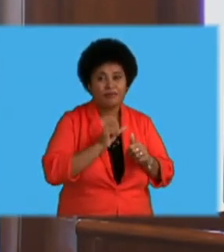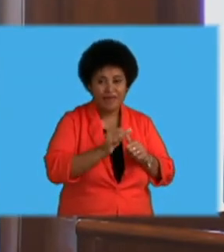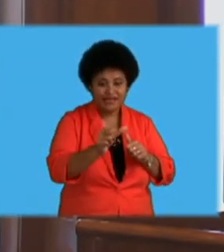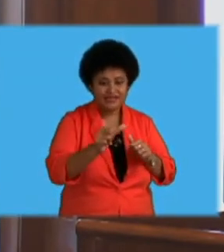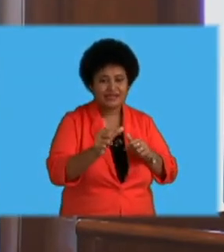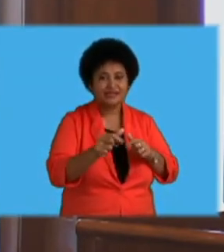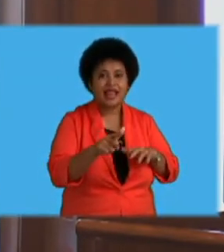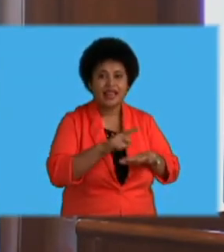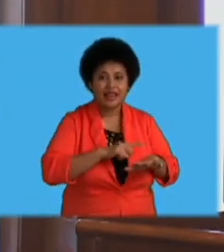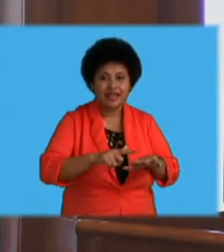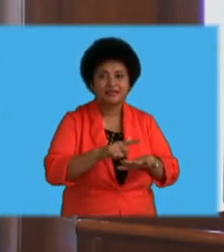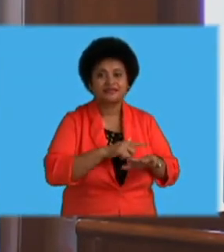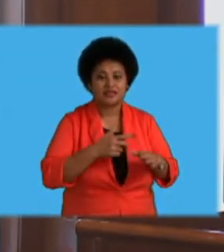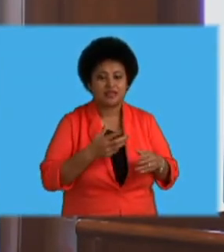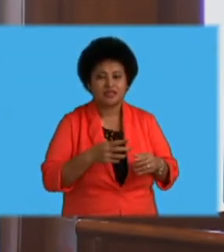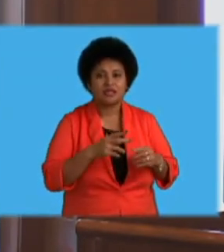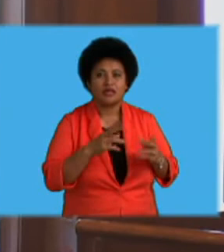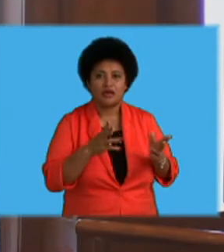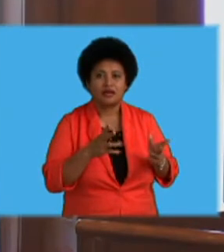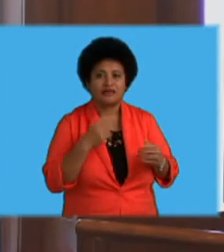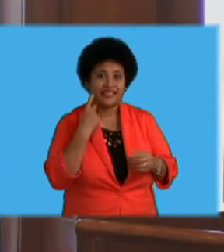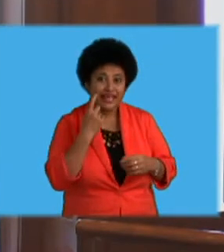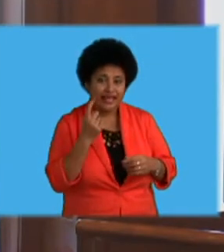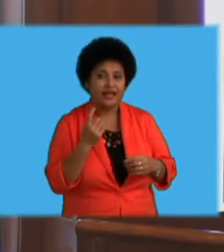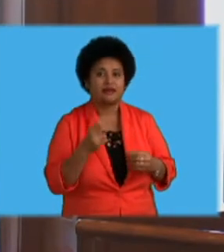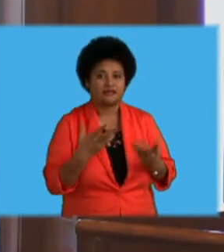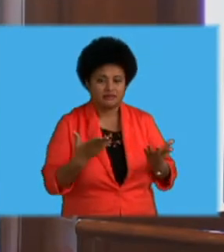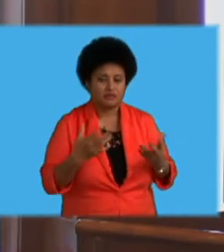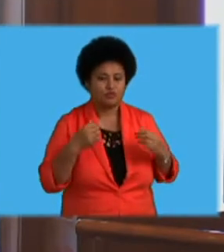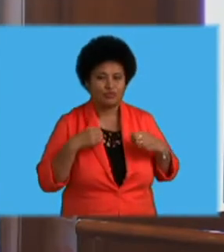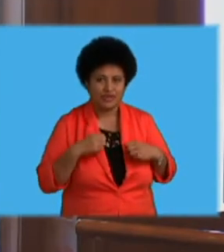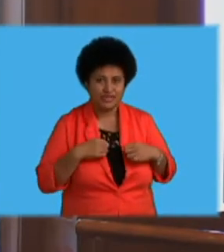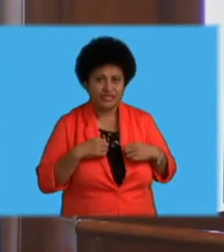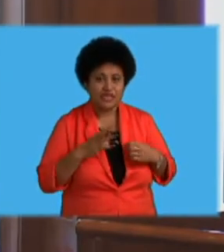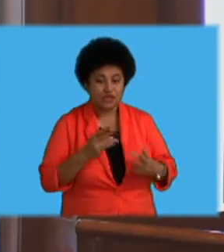practice is realized. A total area of